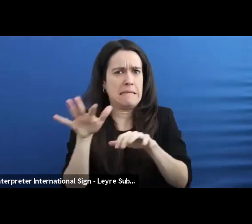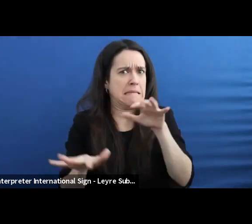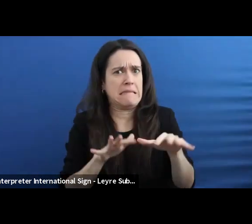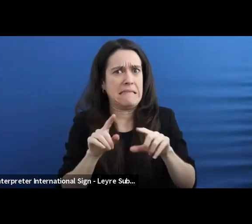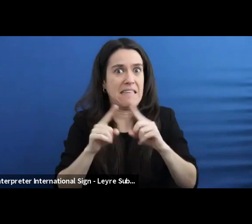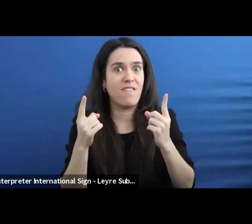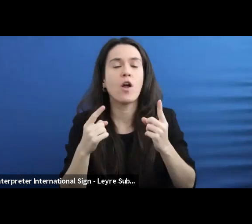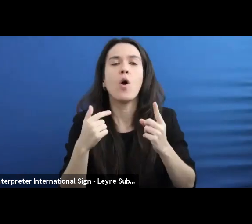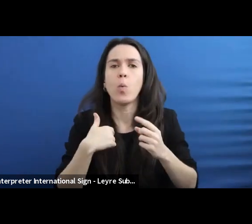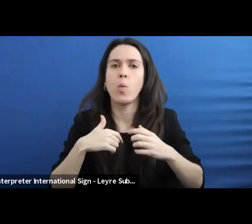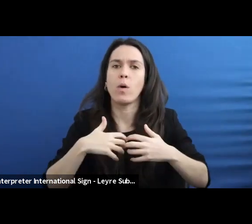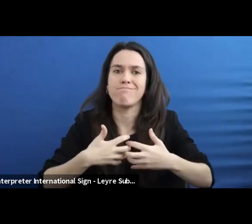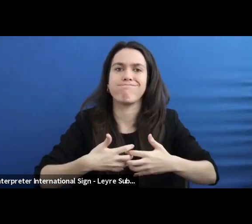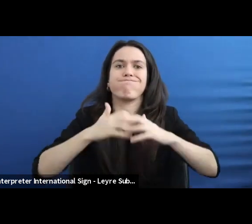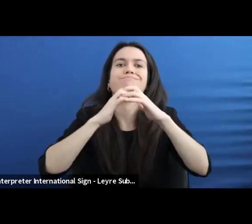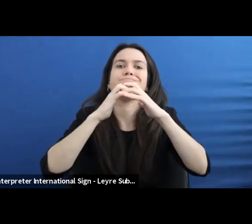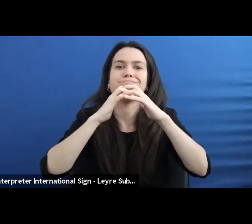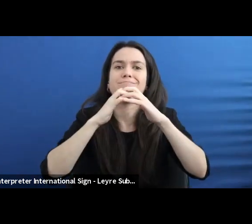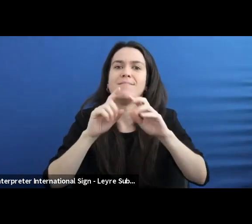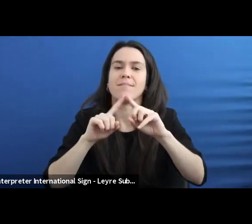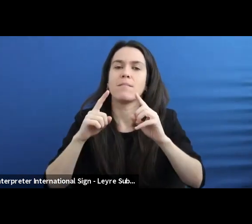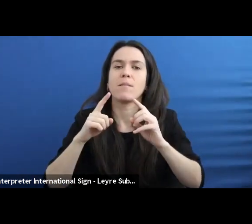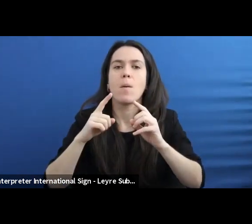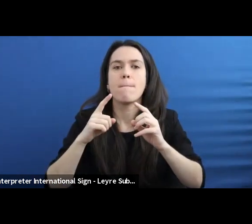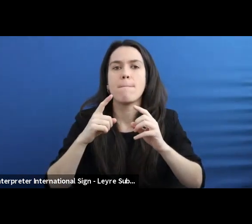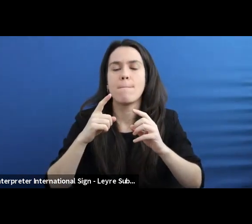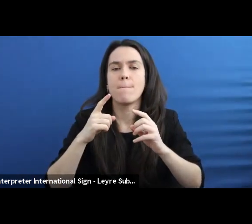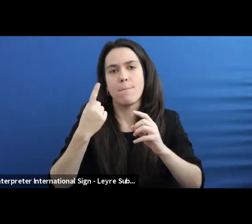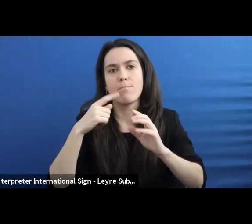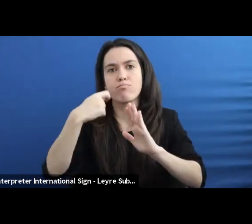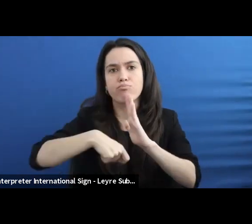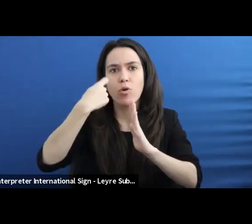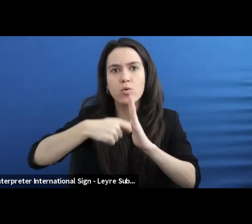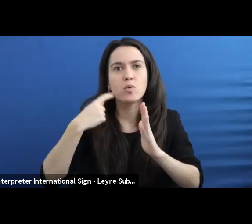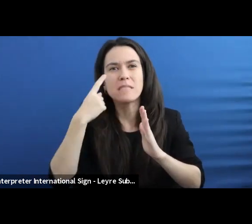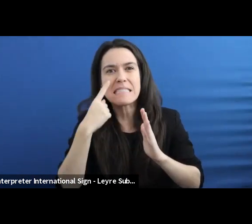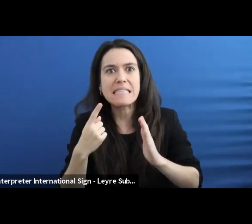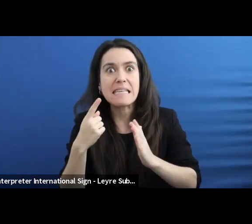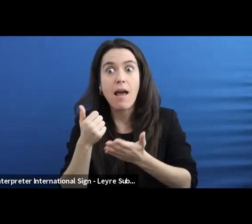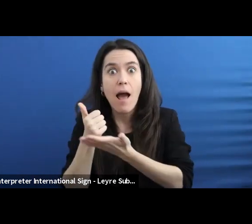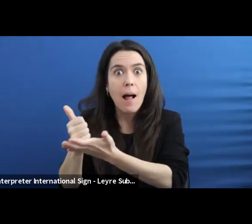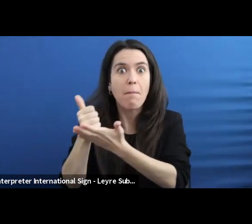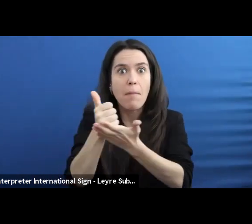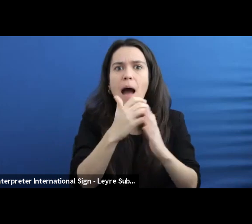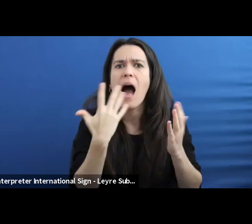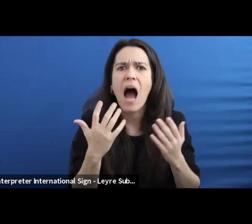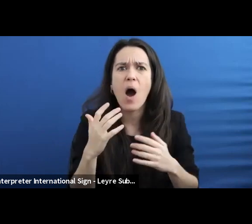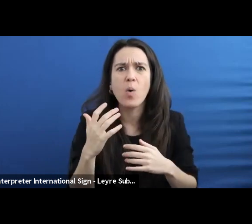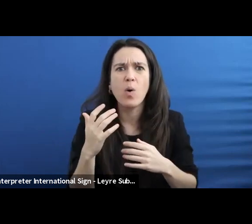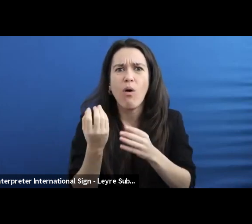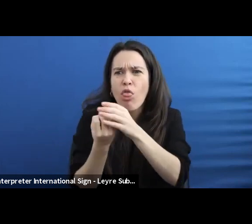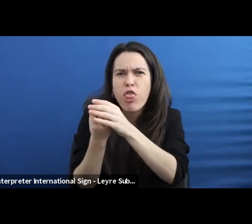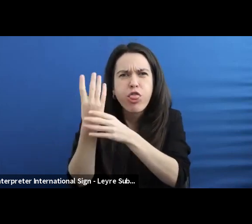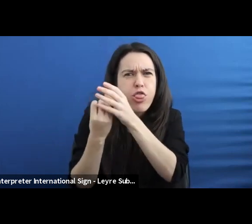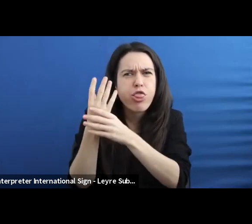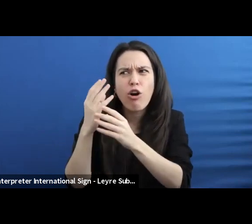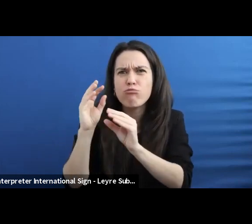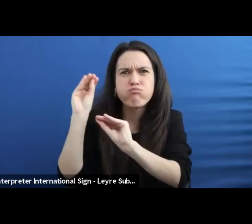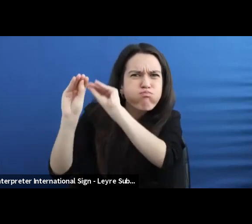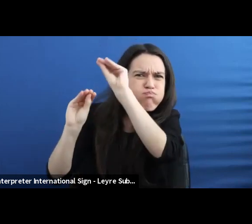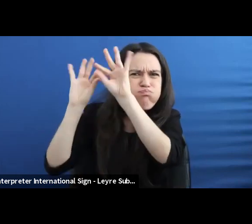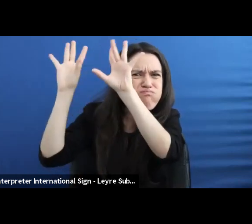20 cultural institutions in carbon footprinting and reducing their carbon footprints. And participants are museums. And libraries,